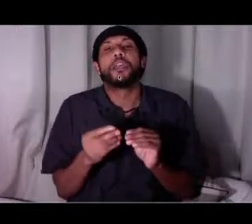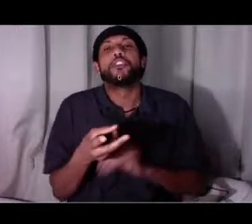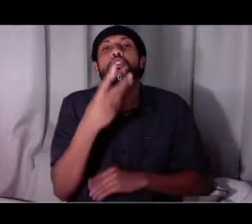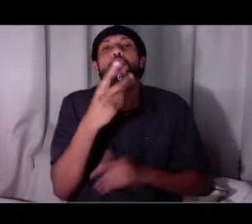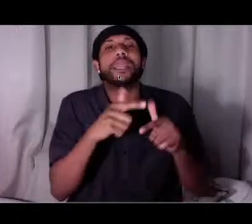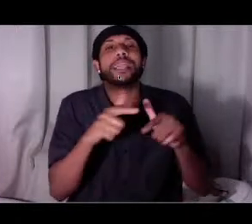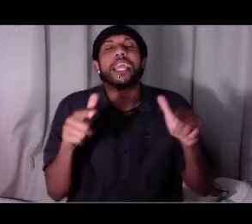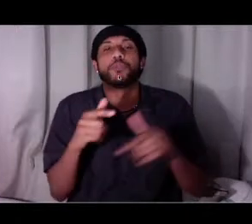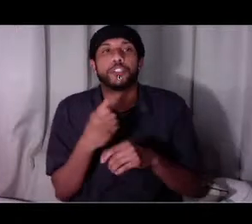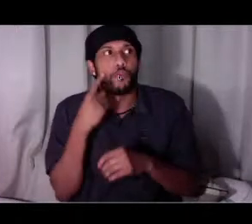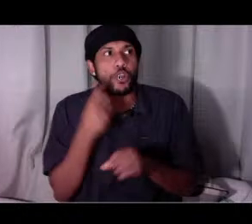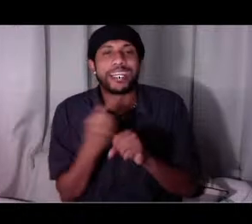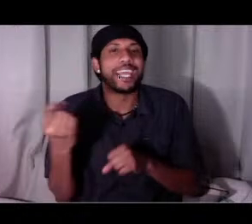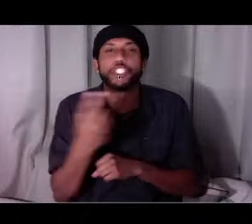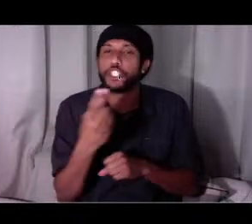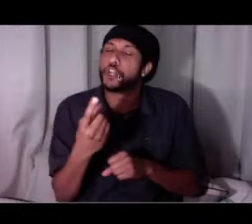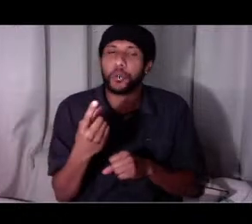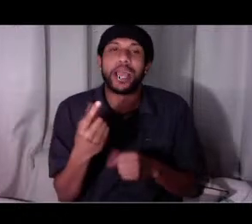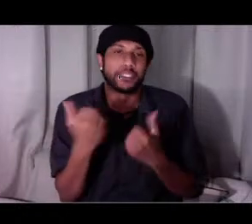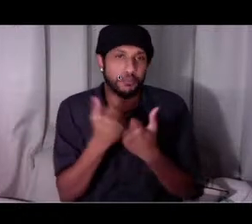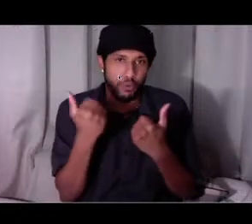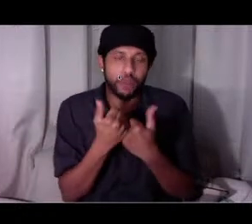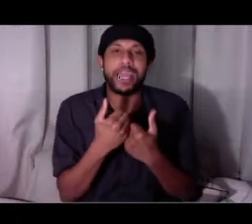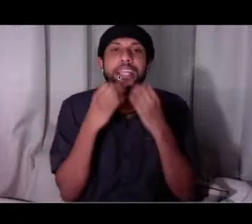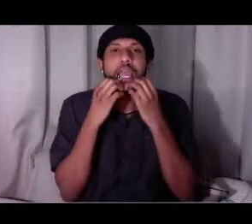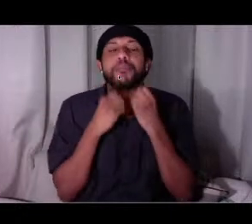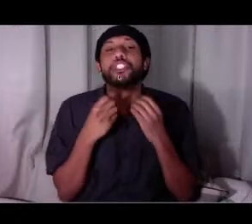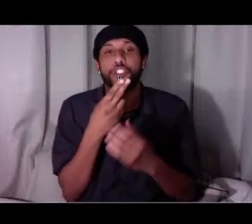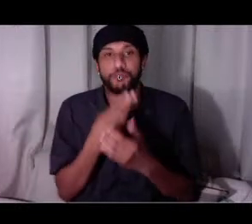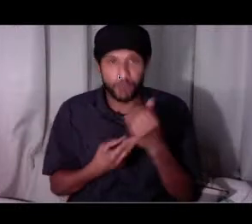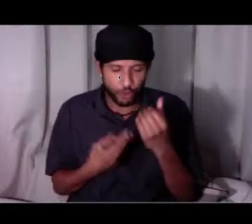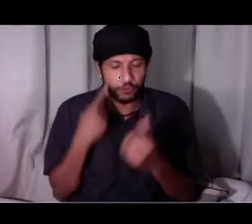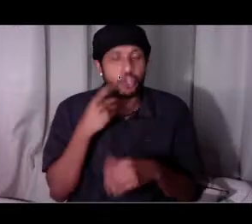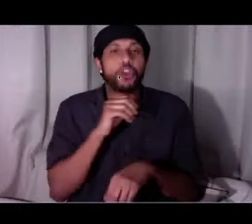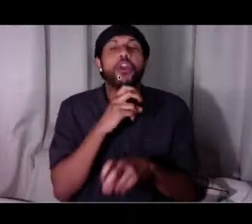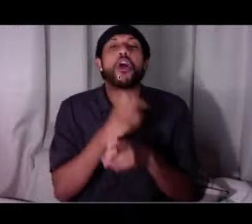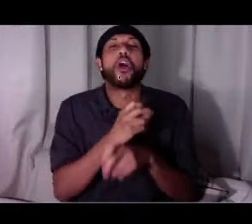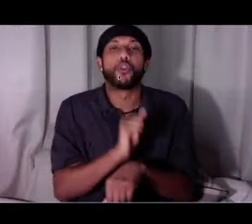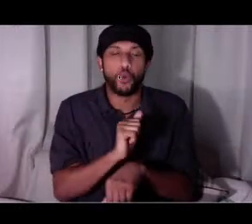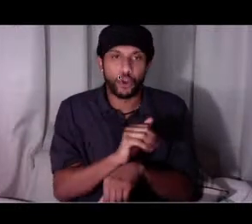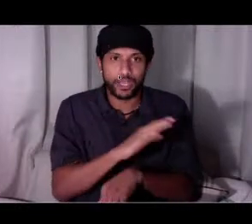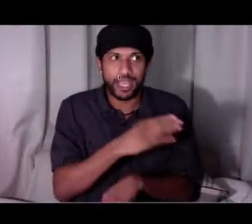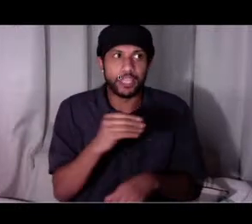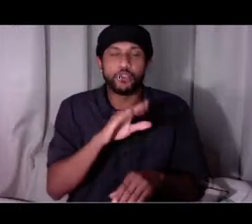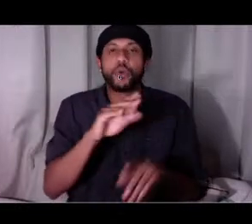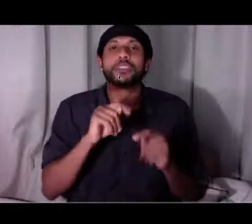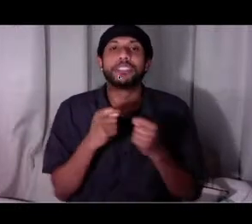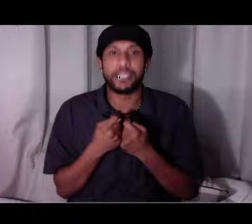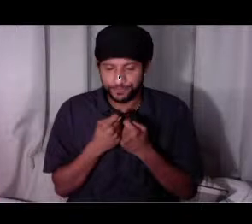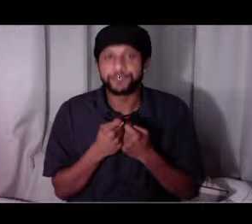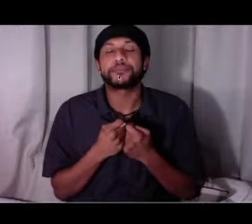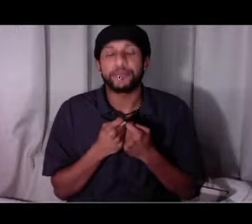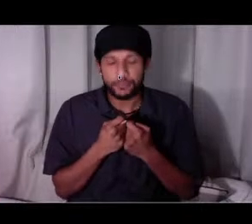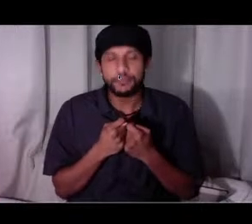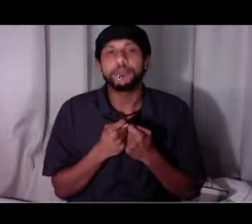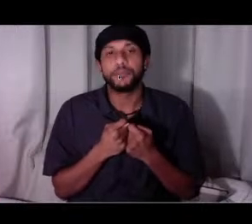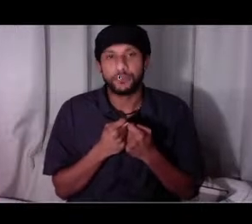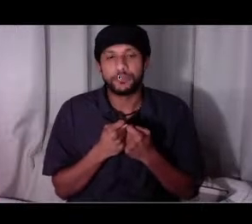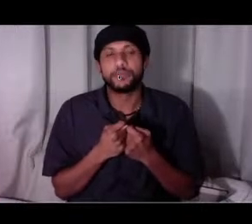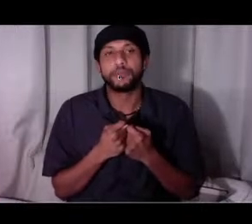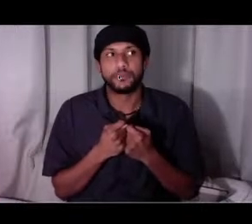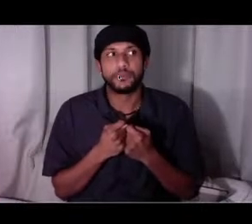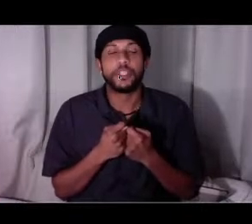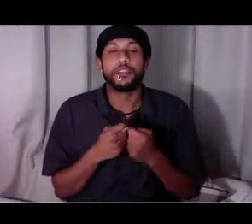I'm I'm all for it I'm all for it so I appreciate you both uh for your hard work and your team uh for bringing that out every